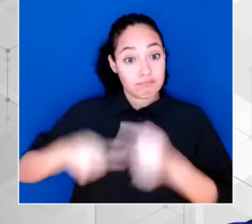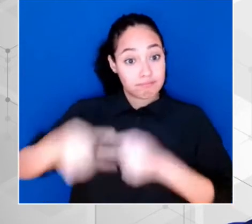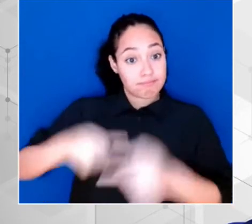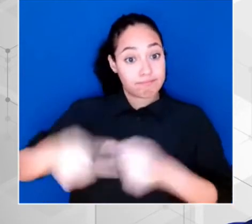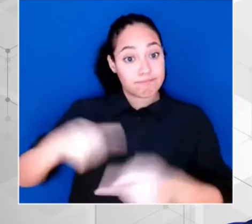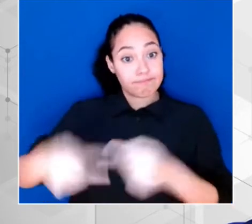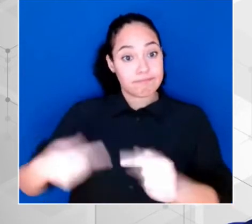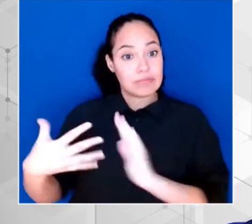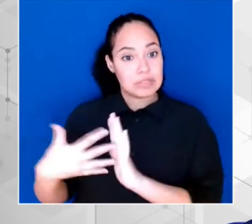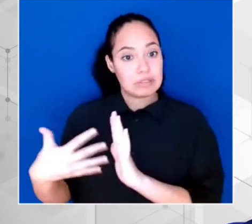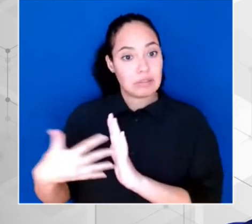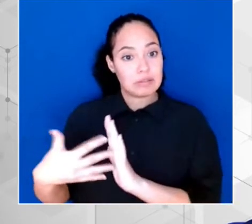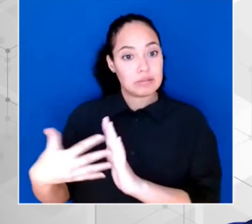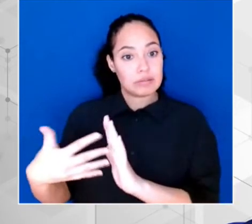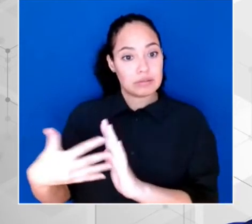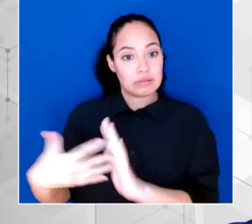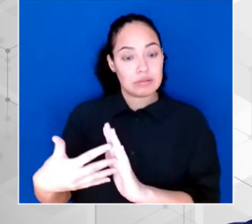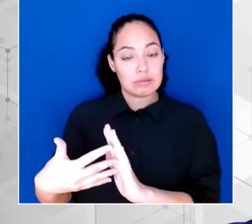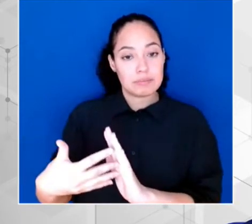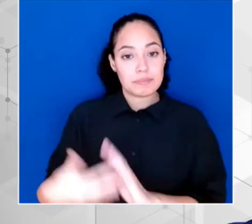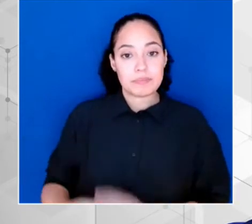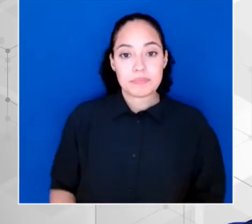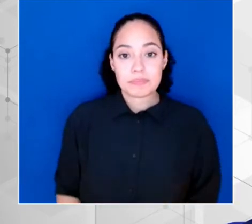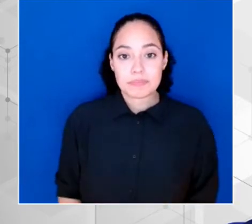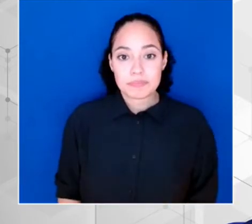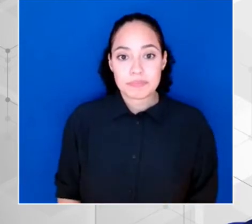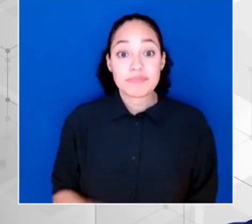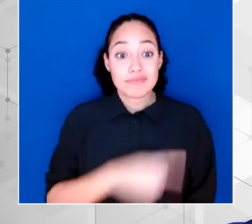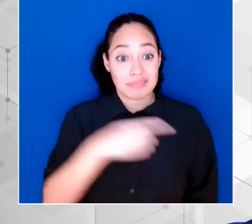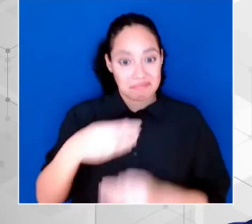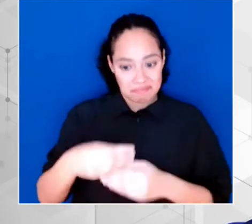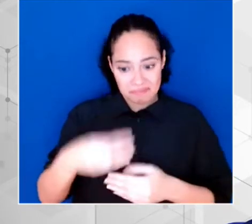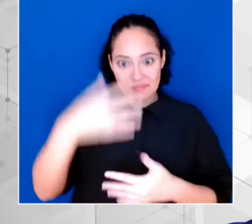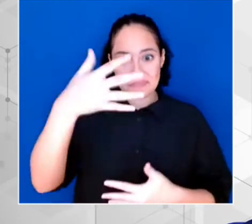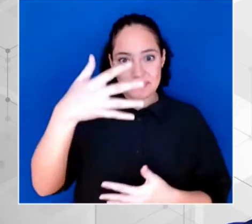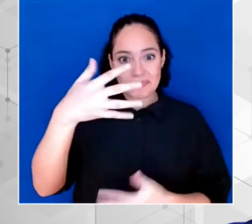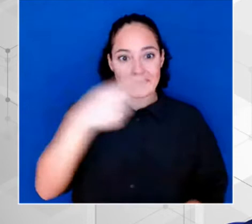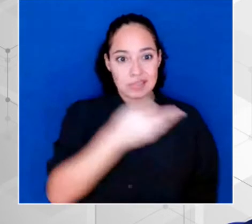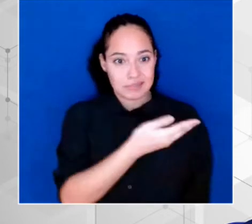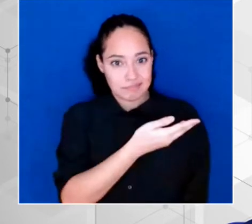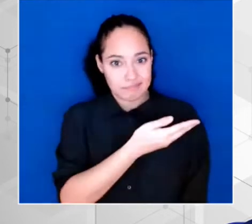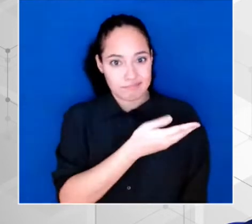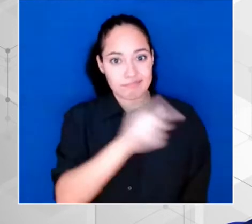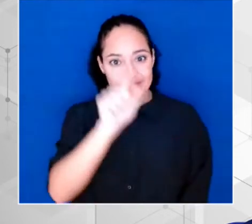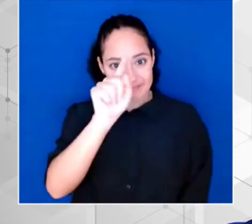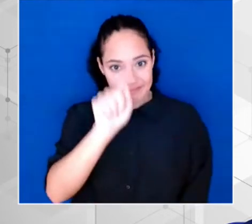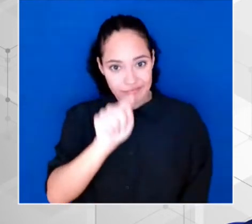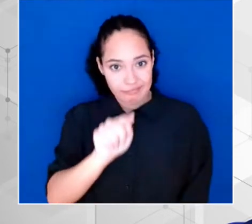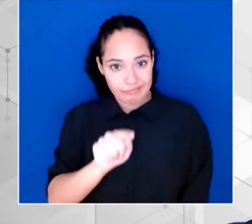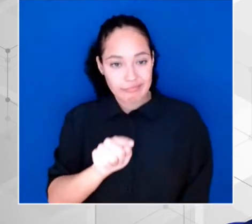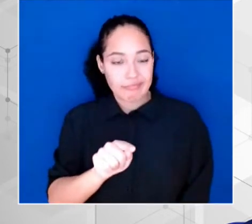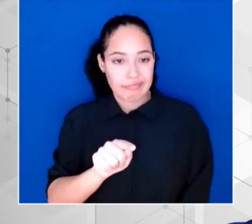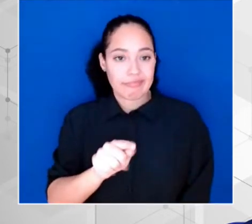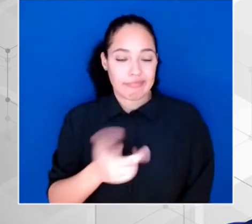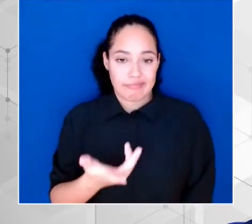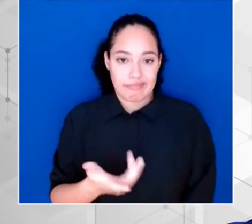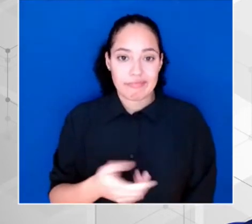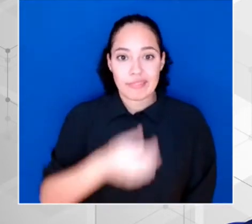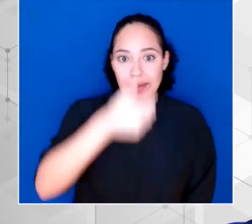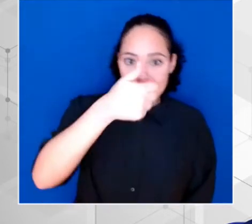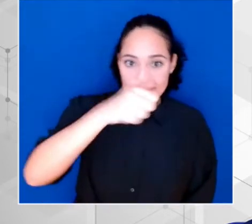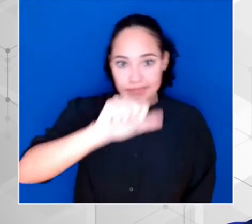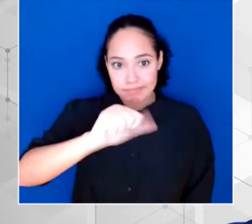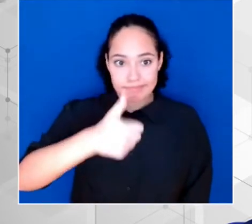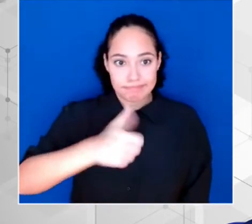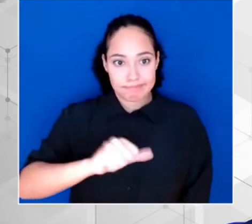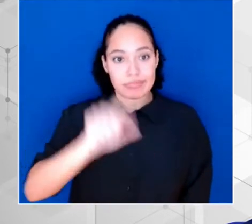the test in your terminal. And you can see, again, pretty much the same results that we've been talking about. What is